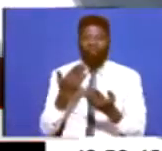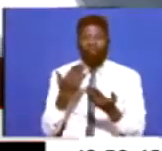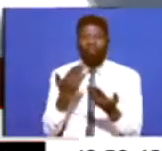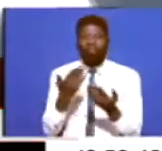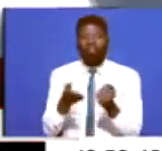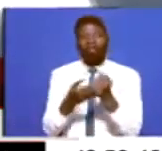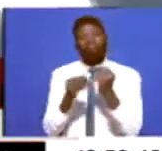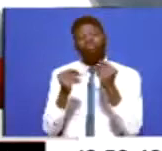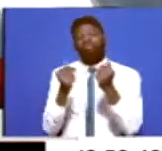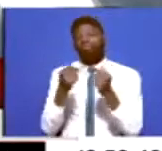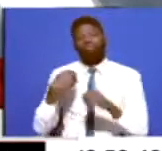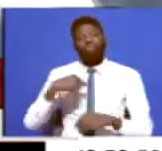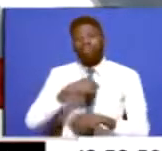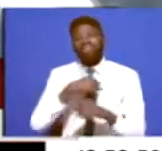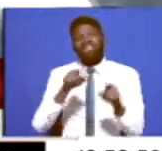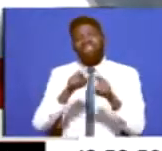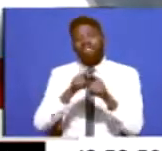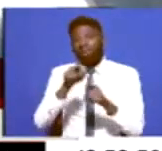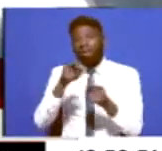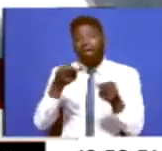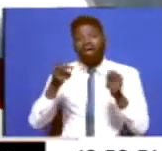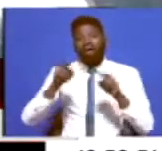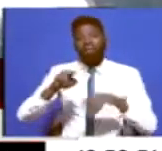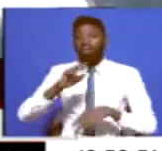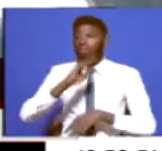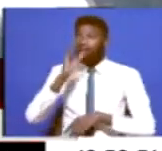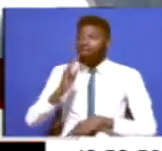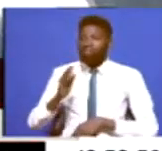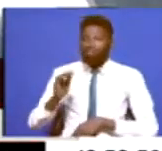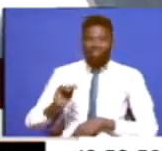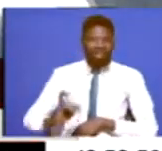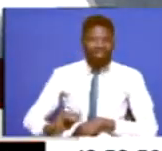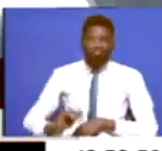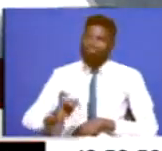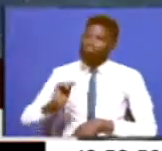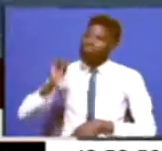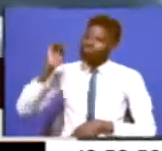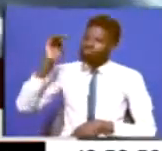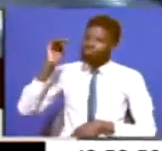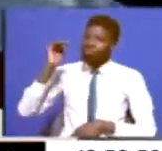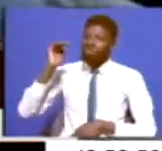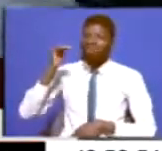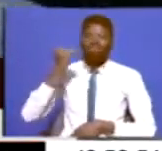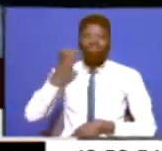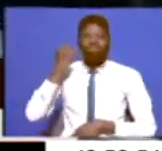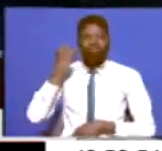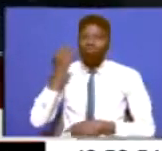mambo kama hii tangu niwe mdogo mpaka nikakuwa mkubwa nikiwa hapa Nakuru.